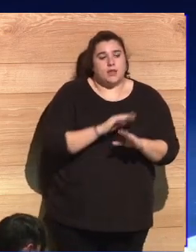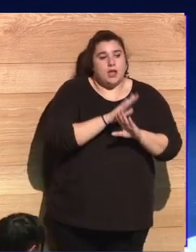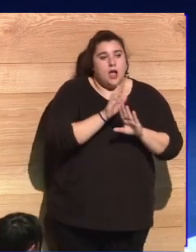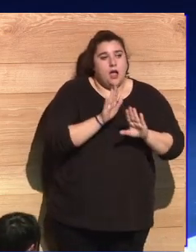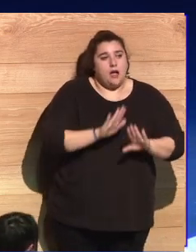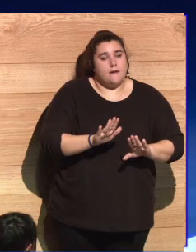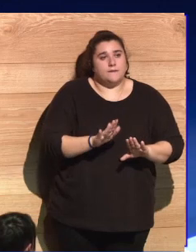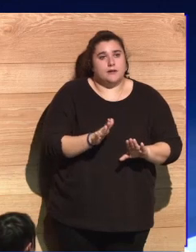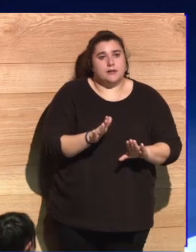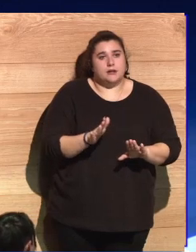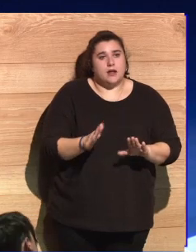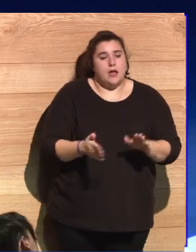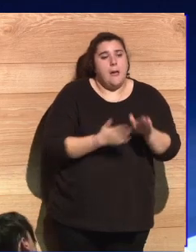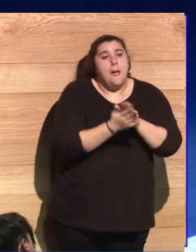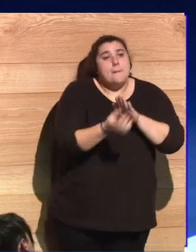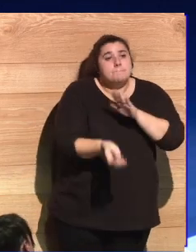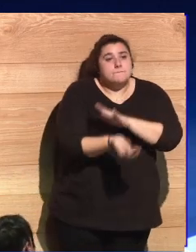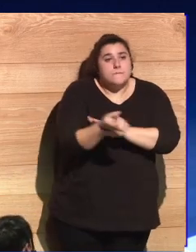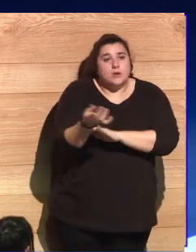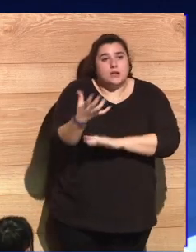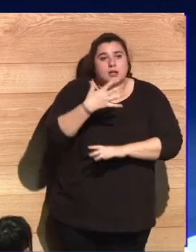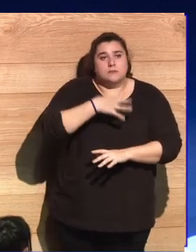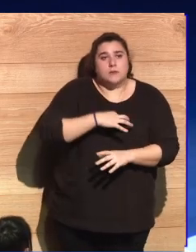and it took 18